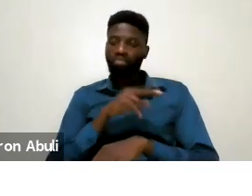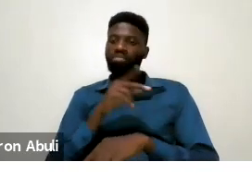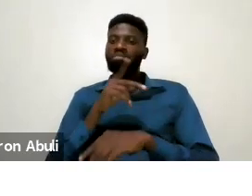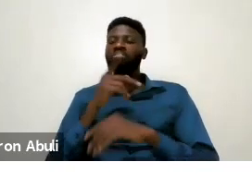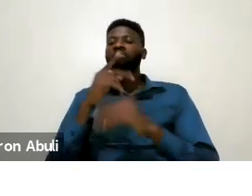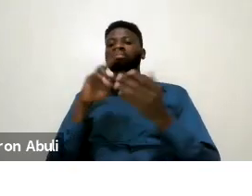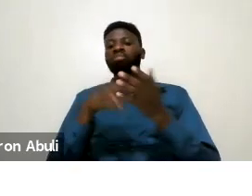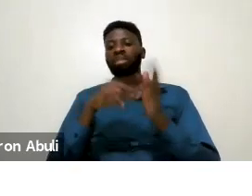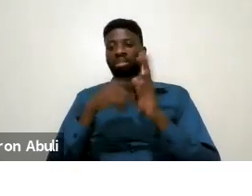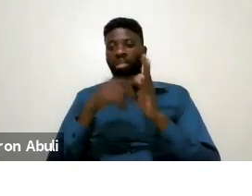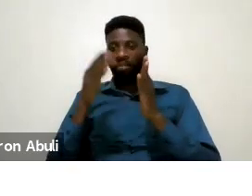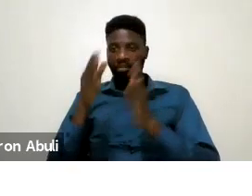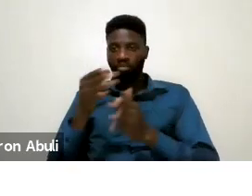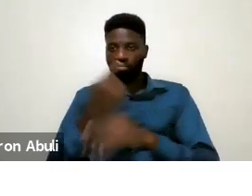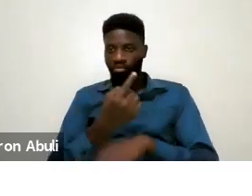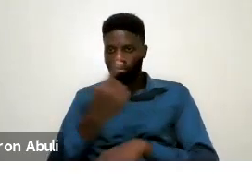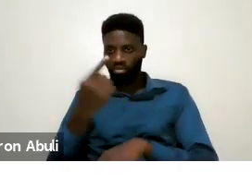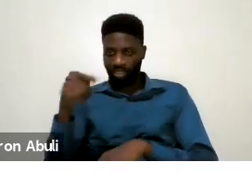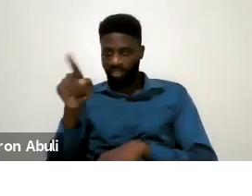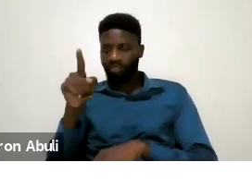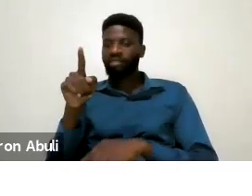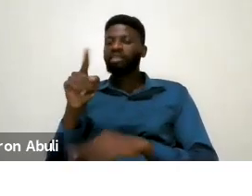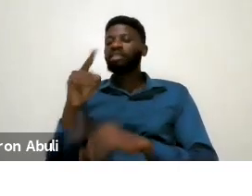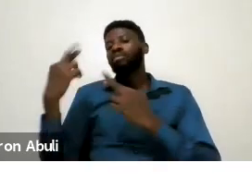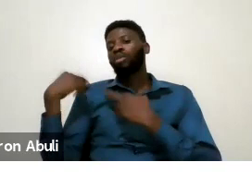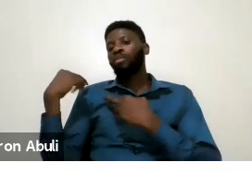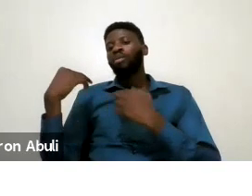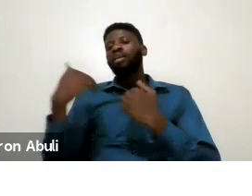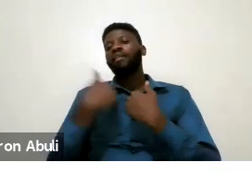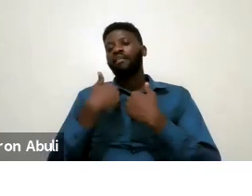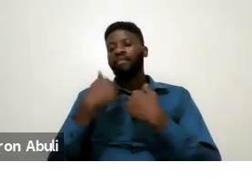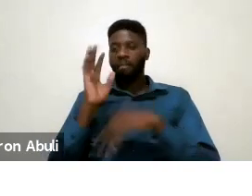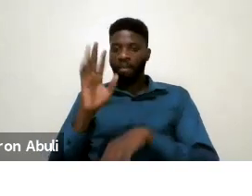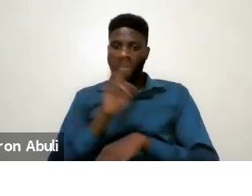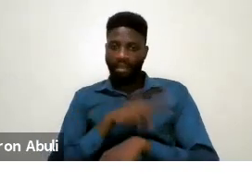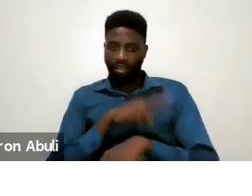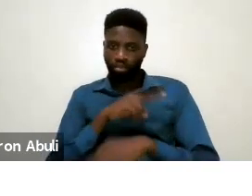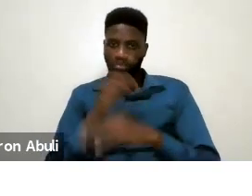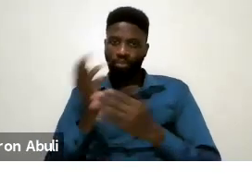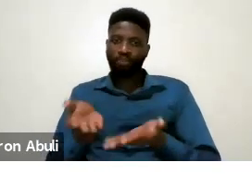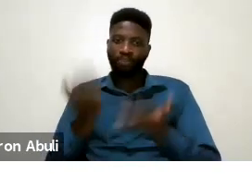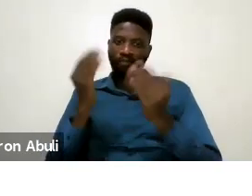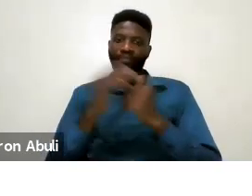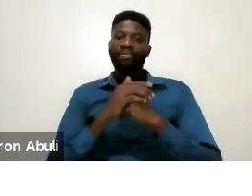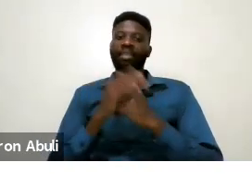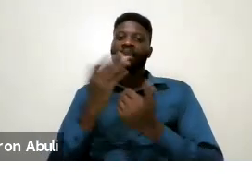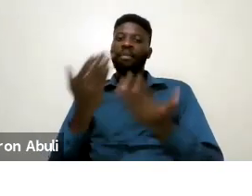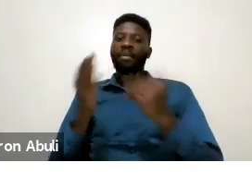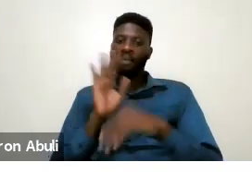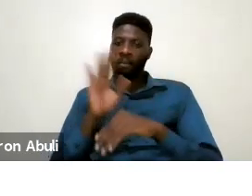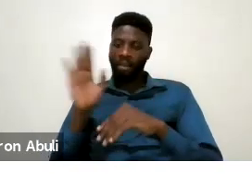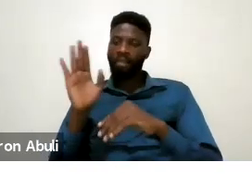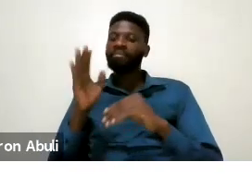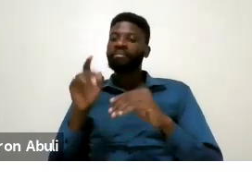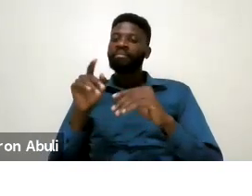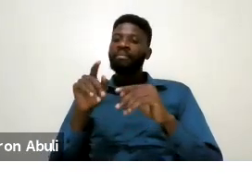therefore everyone is in a position of responsibility to improve their attitudes. So either your manager, employees,